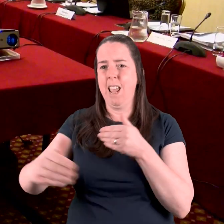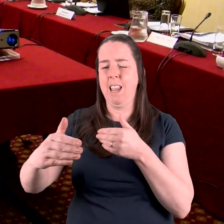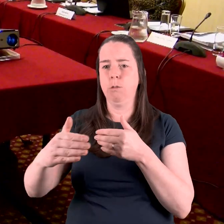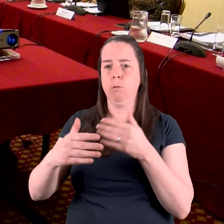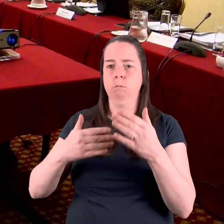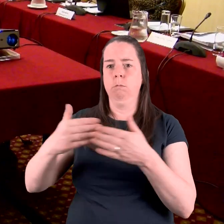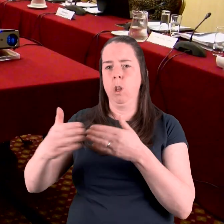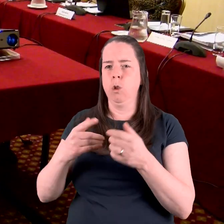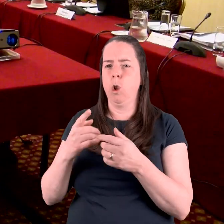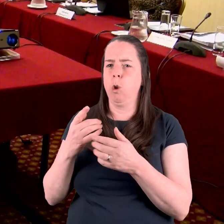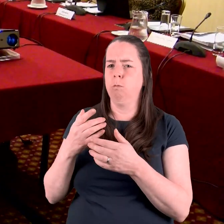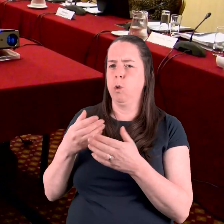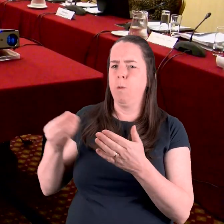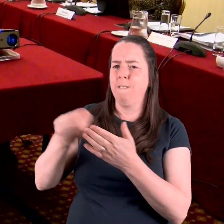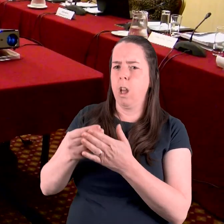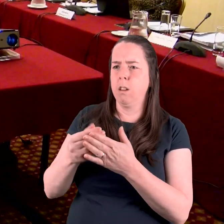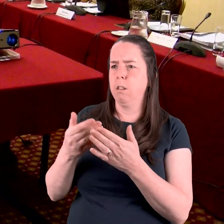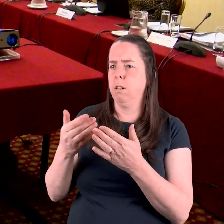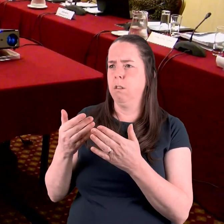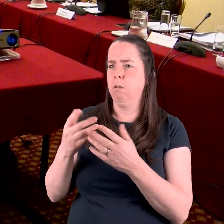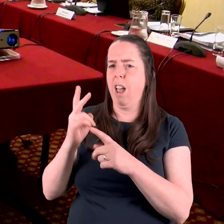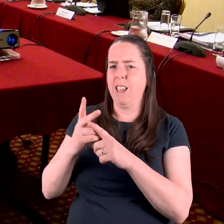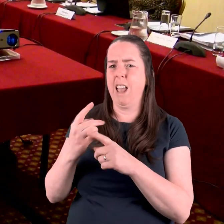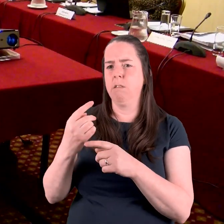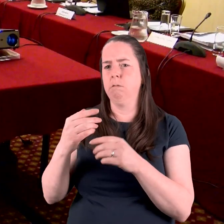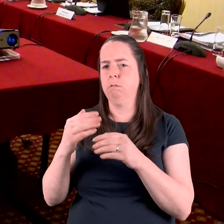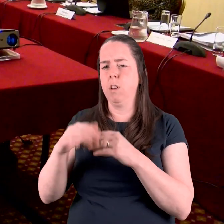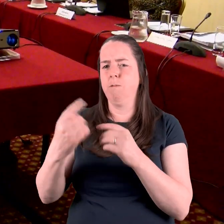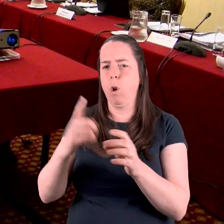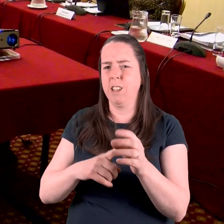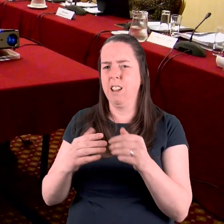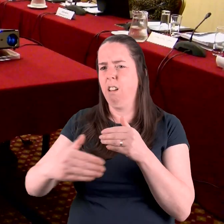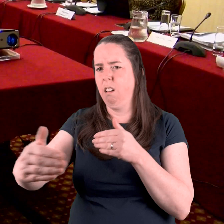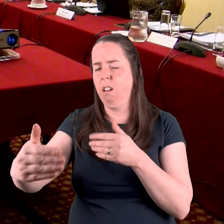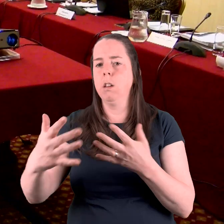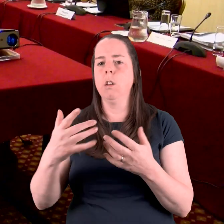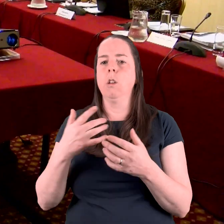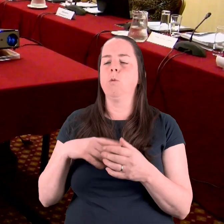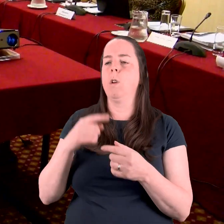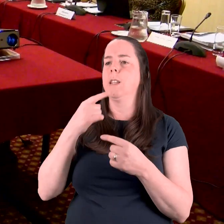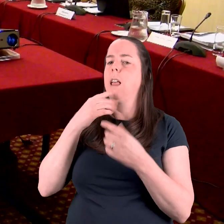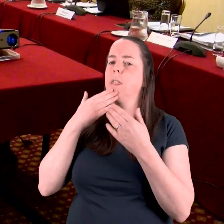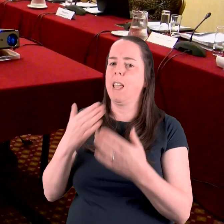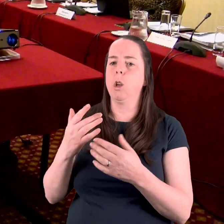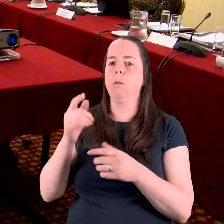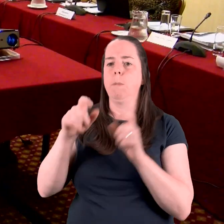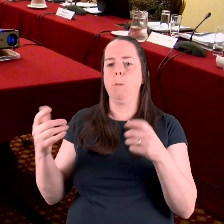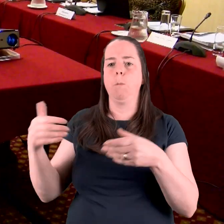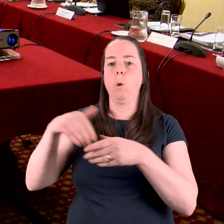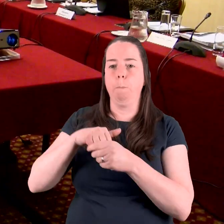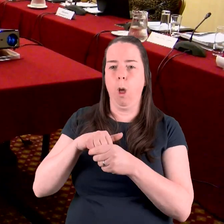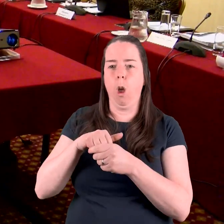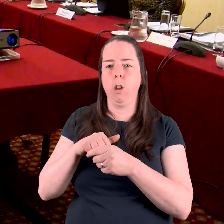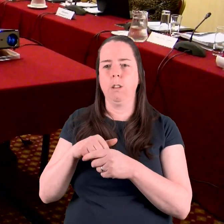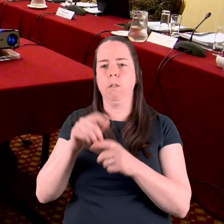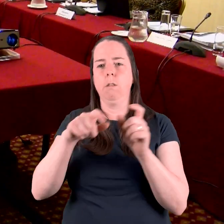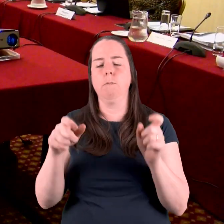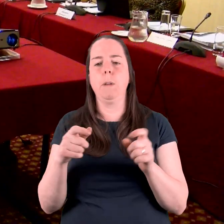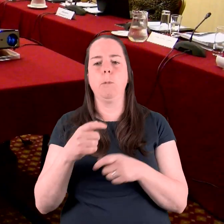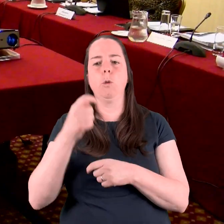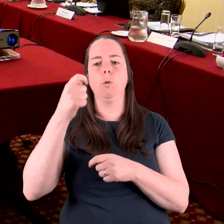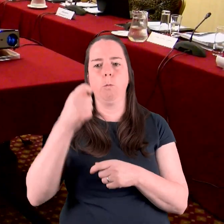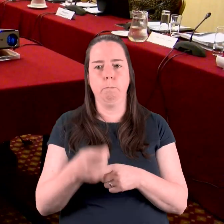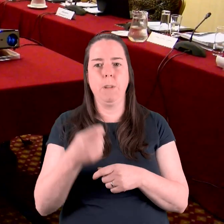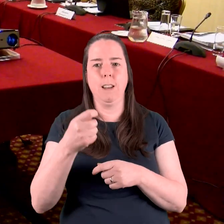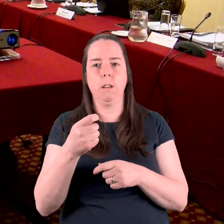don't they? So actually, do we fund more than 1 year as well? So we'll come back to that. I was just going to finish by saying thank you to everybody that took part. So for those